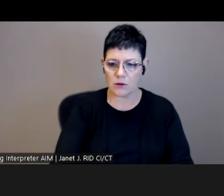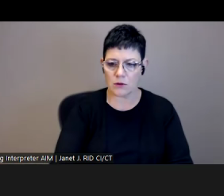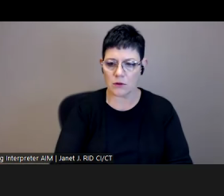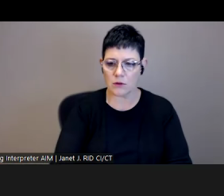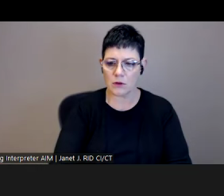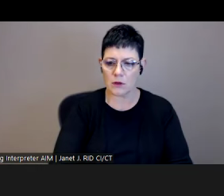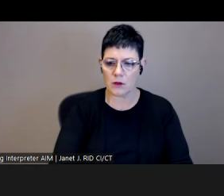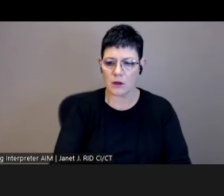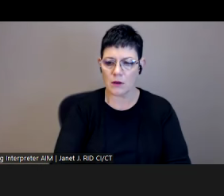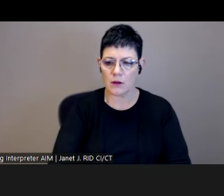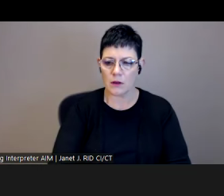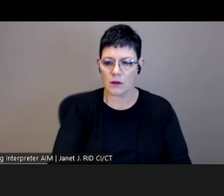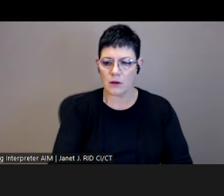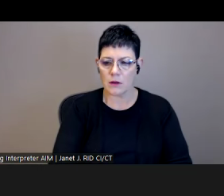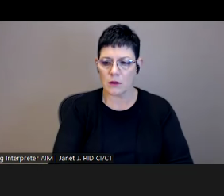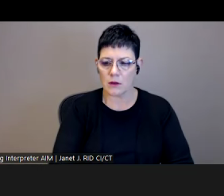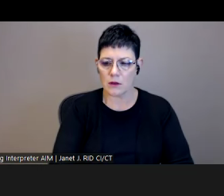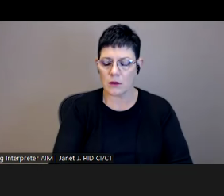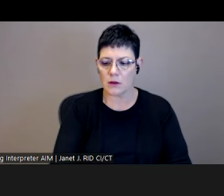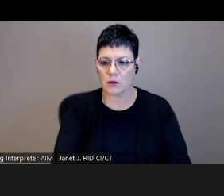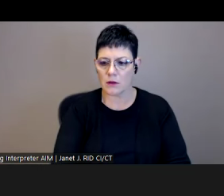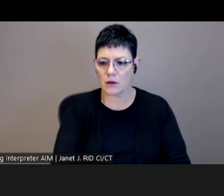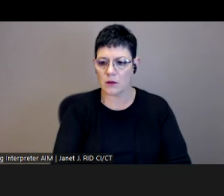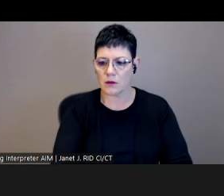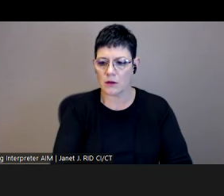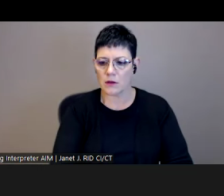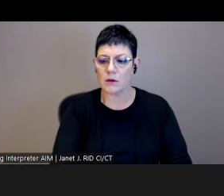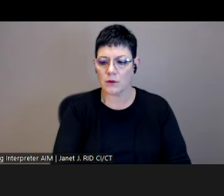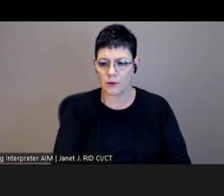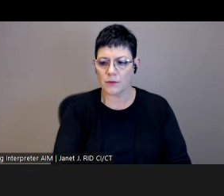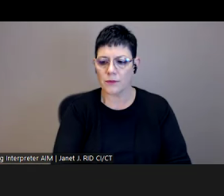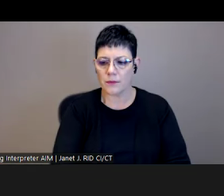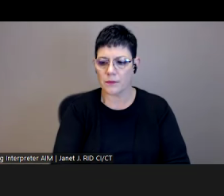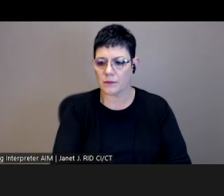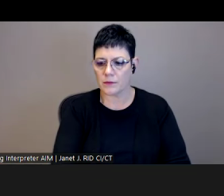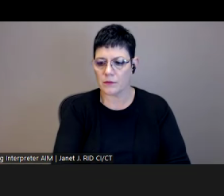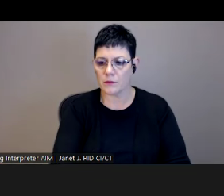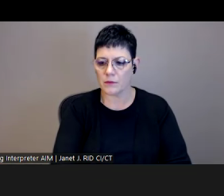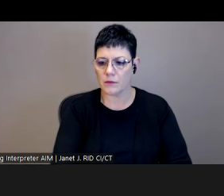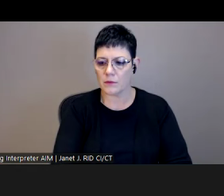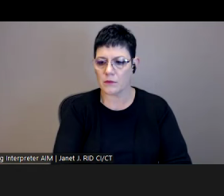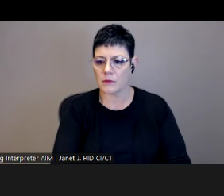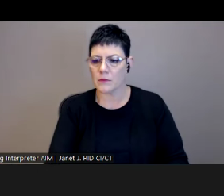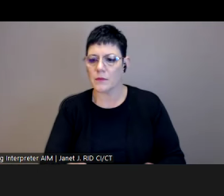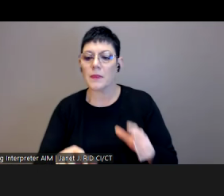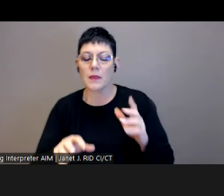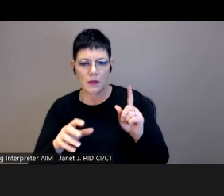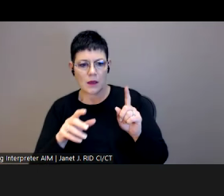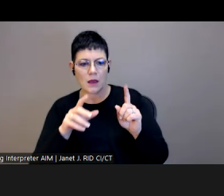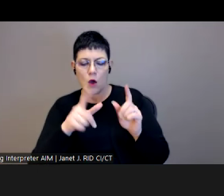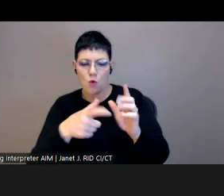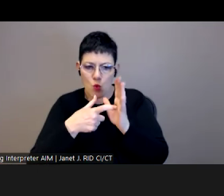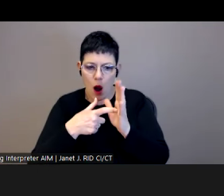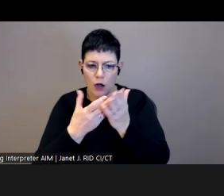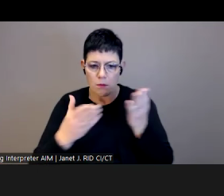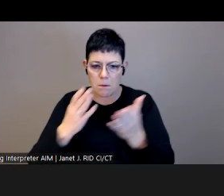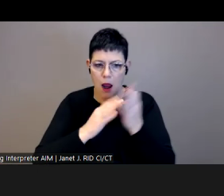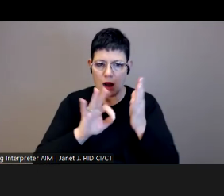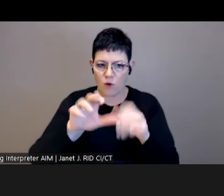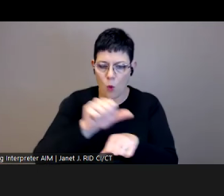experts embedded along the way. Aspects of engagement are often required elements of your work, such as